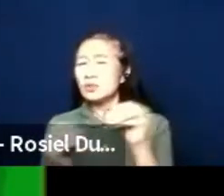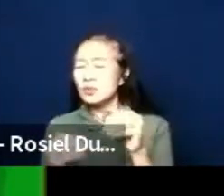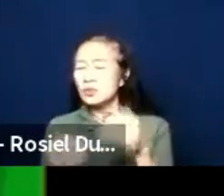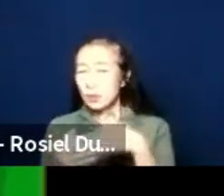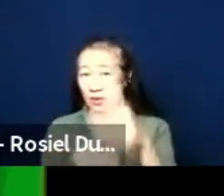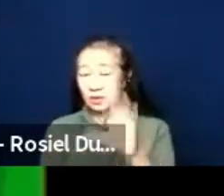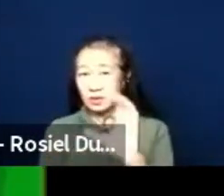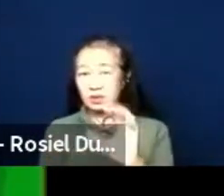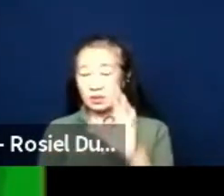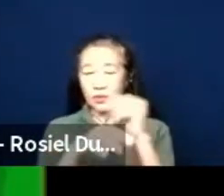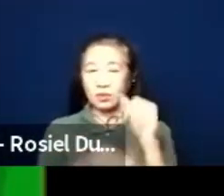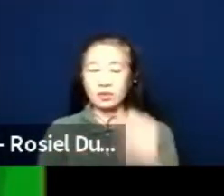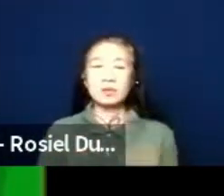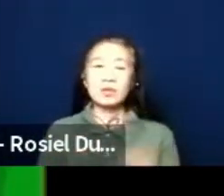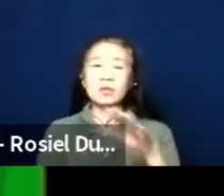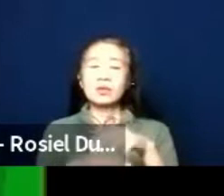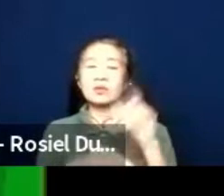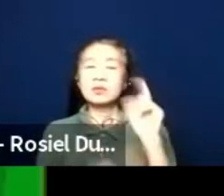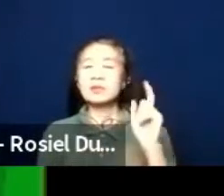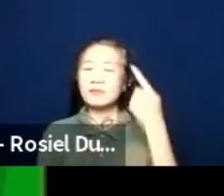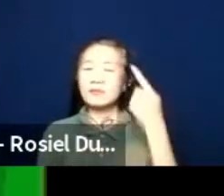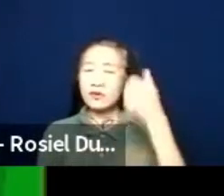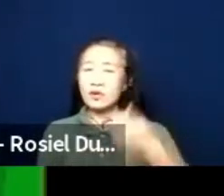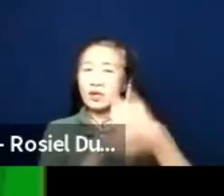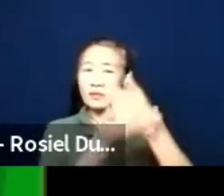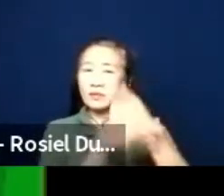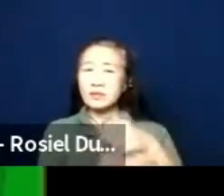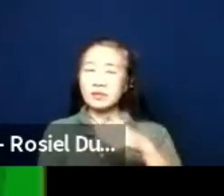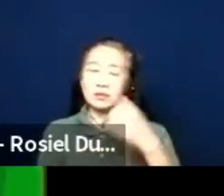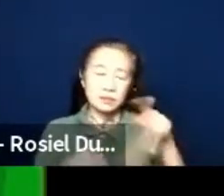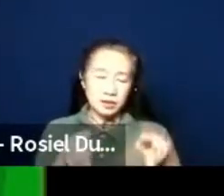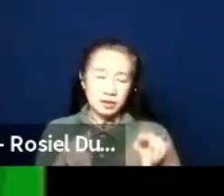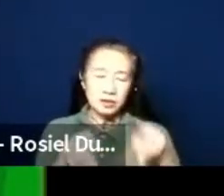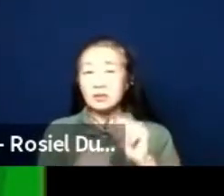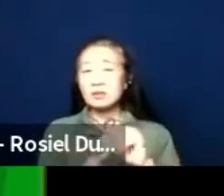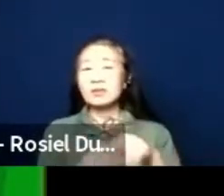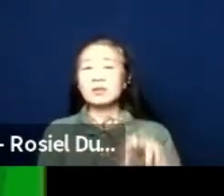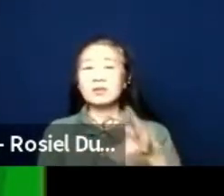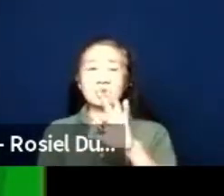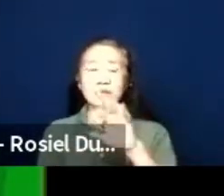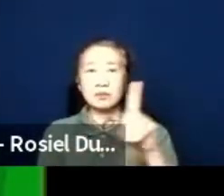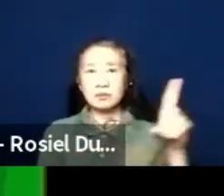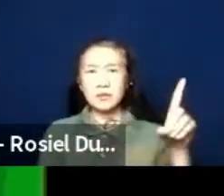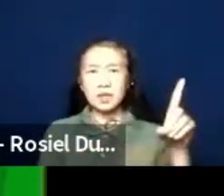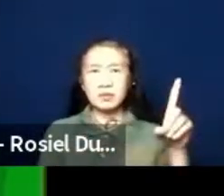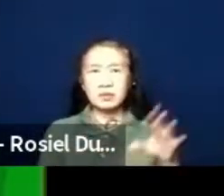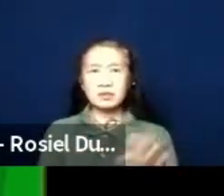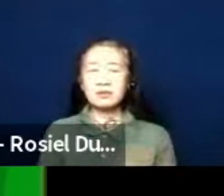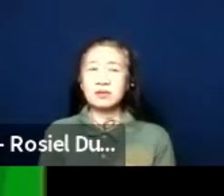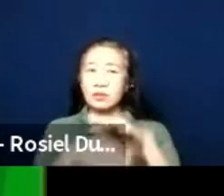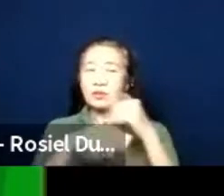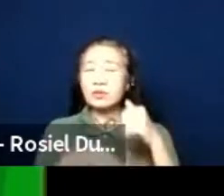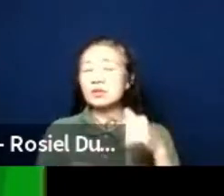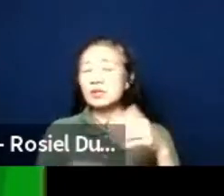next C is call. Call quickly for help. Call someone or call 911. Okay. Or call the